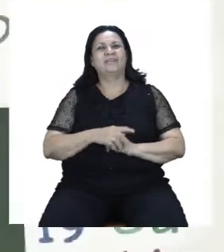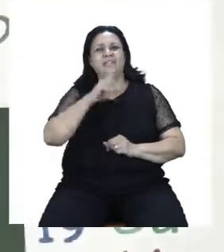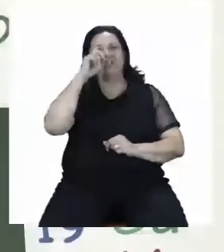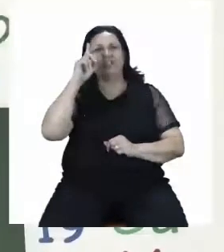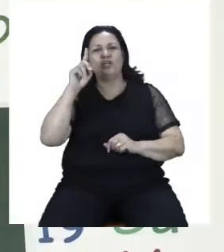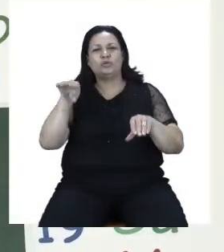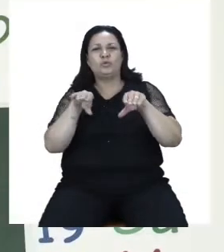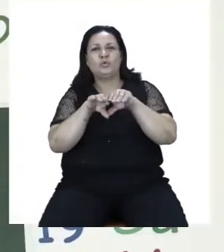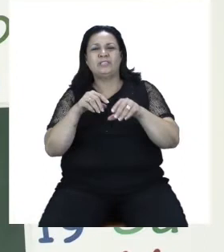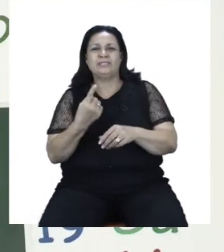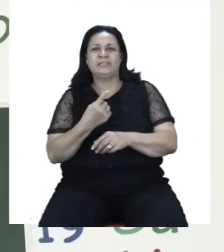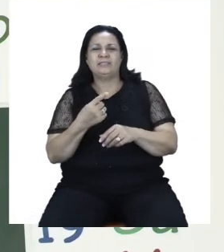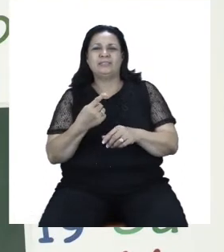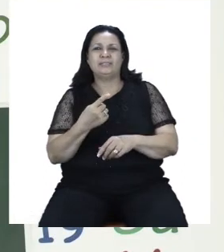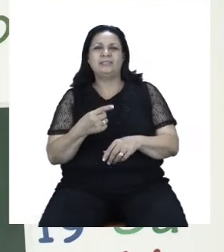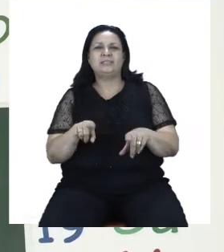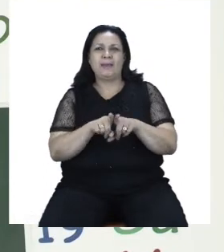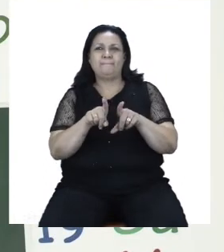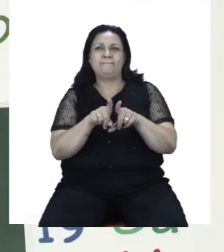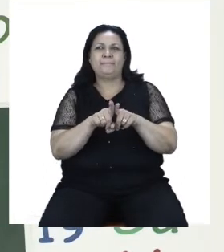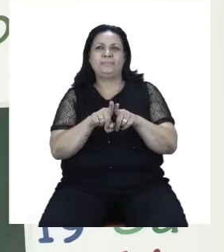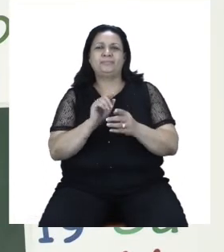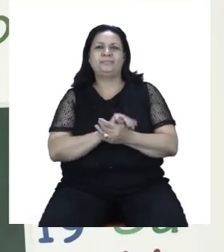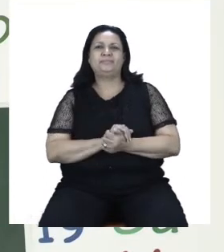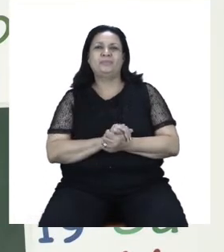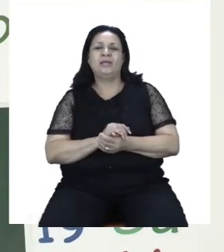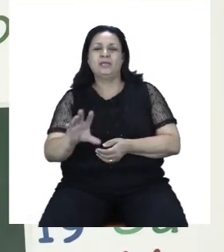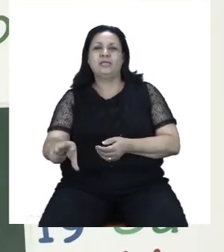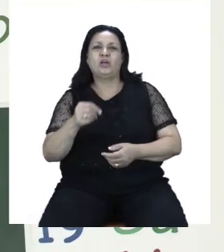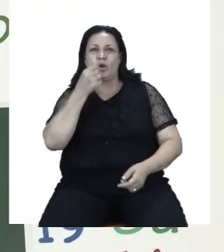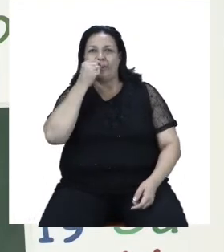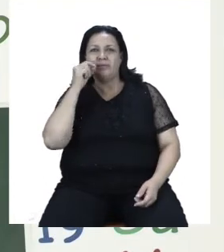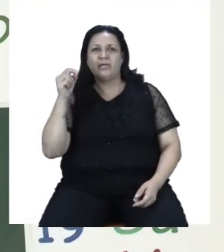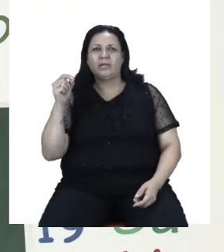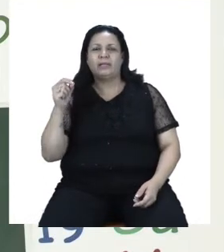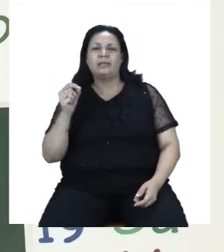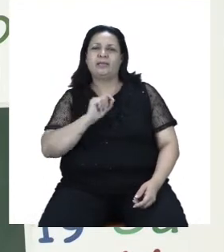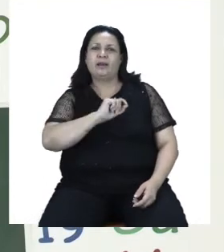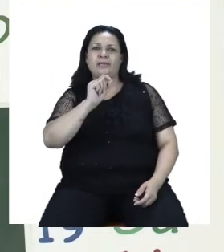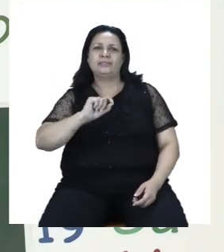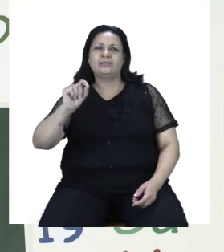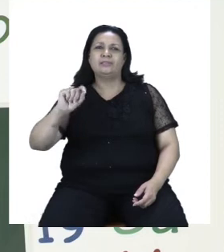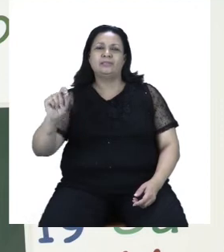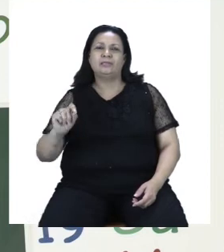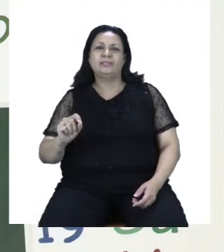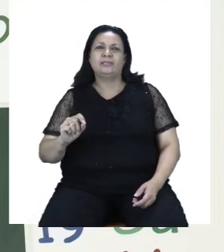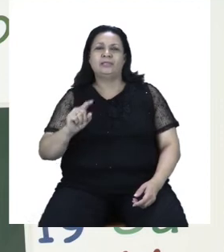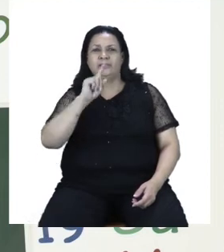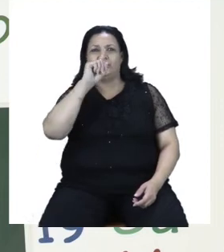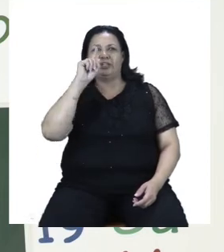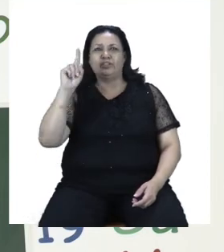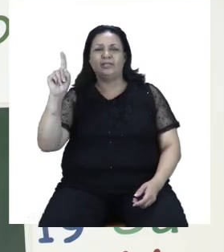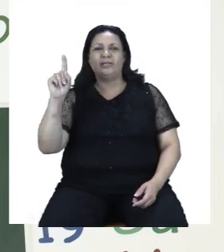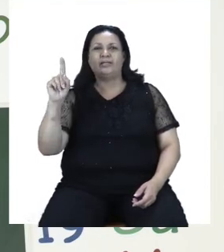board. Please take your pencil and you're going to write your name. I will start my name with a big